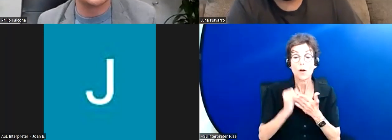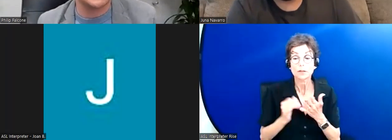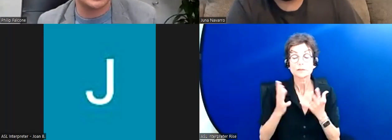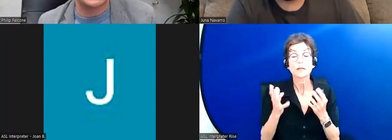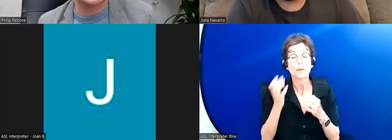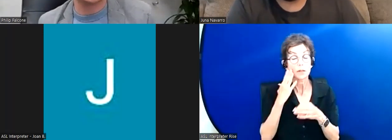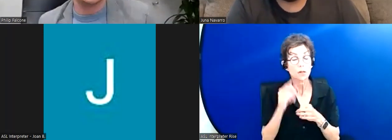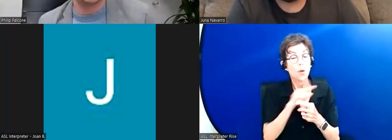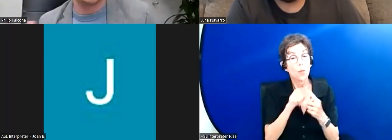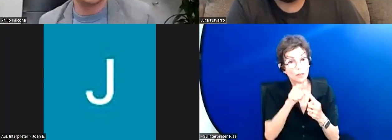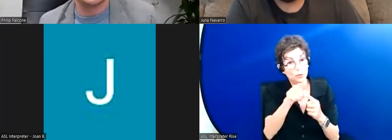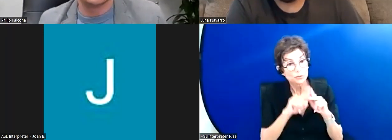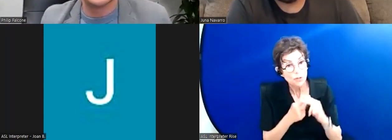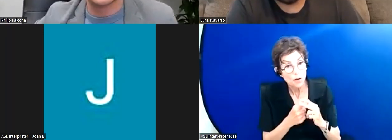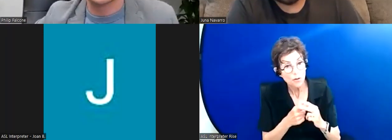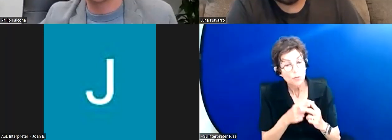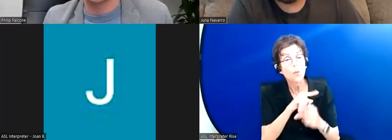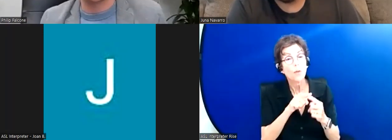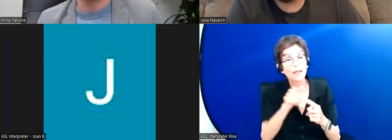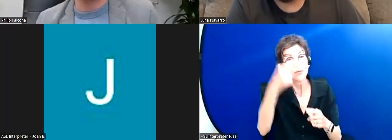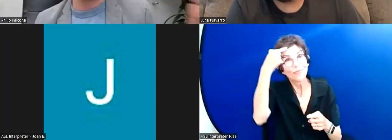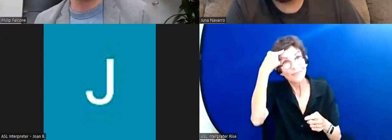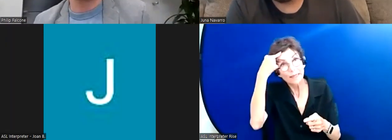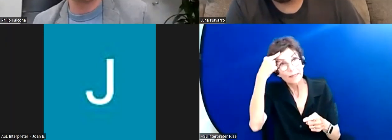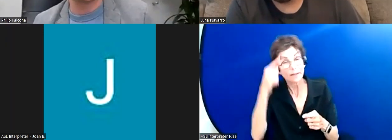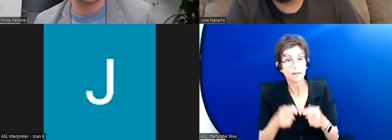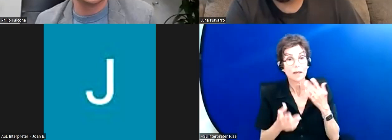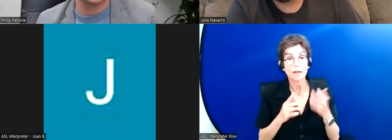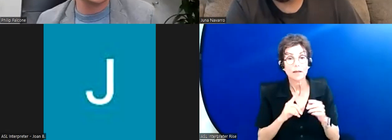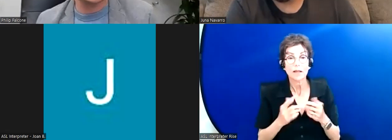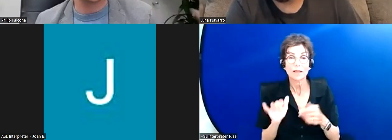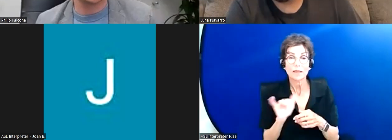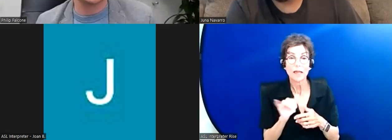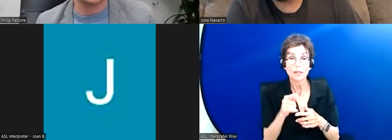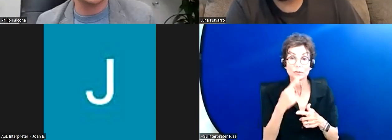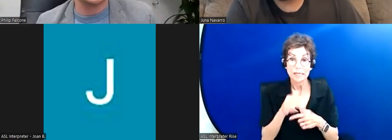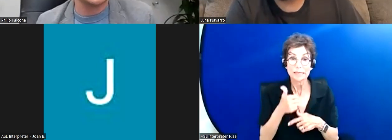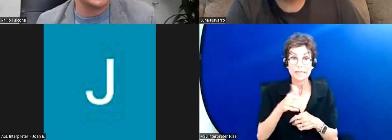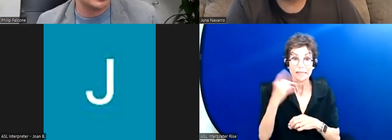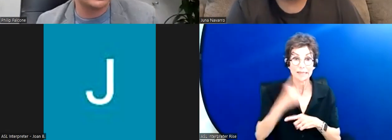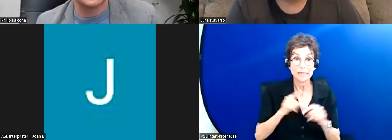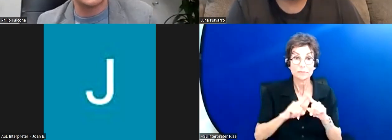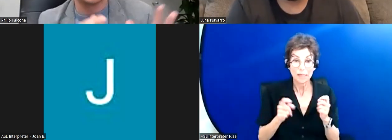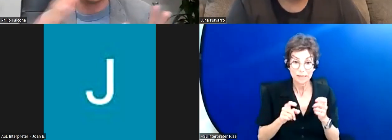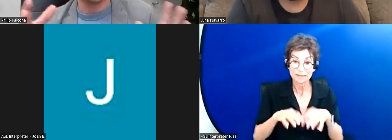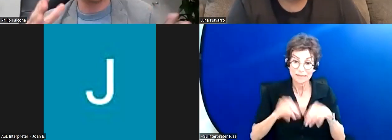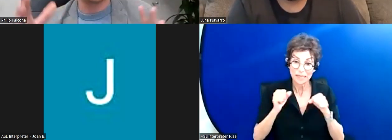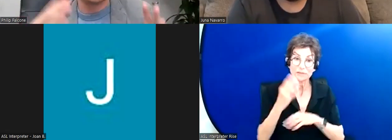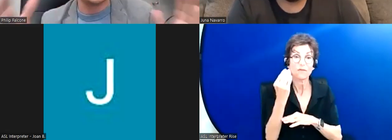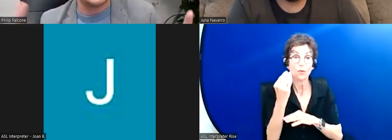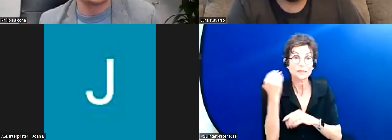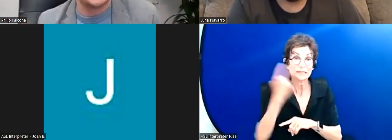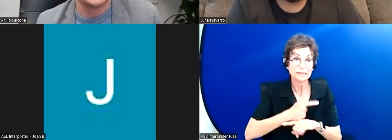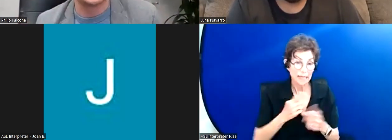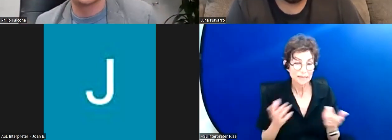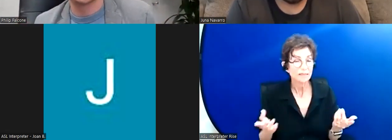do you think you're going to be done? It's not like if you say it's going to take 10 days, but it's ended up taking you 14 days, that's not the end of the world. Or hopefully the planning